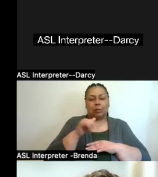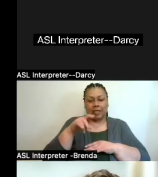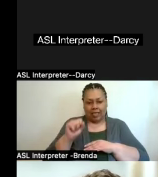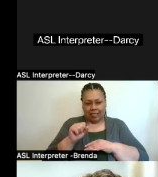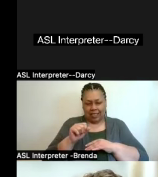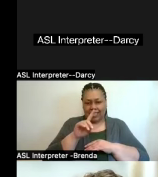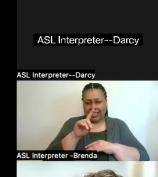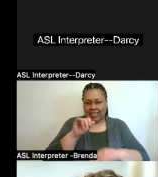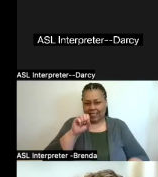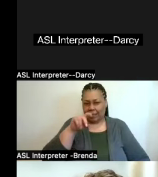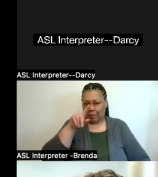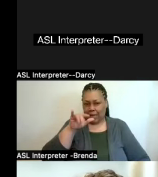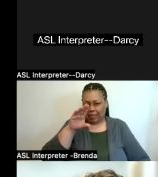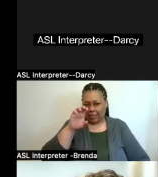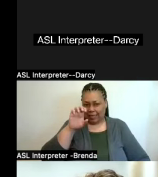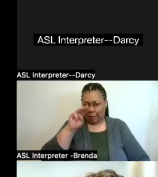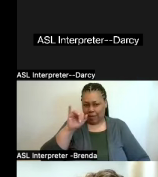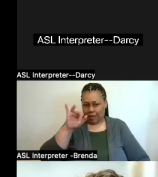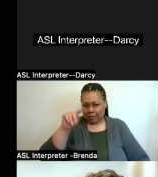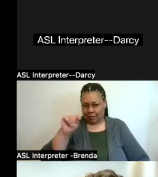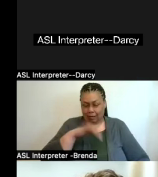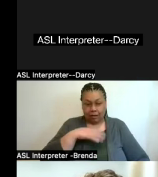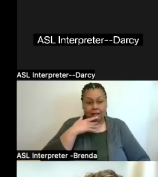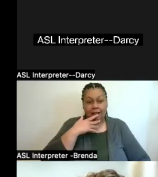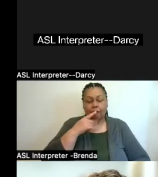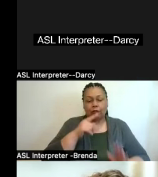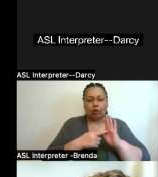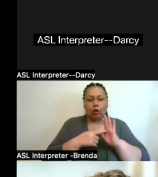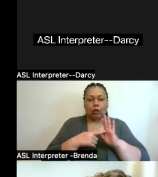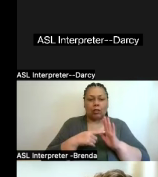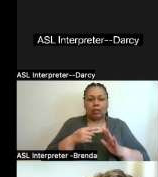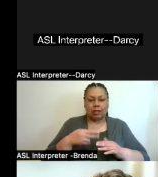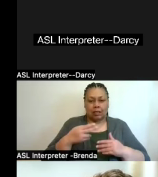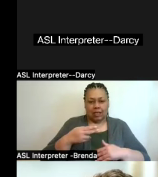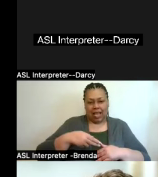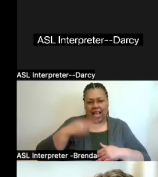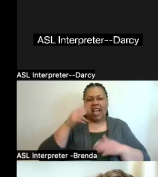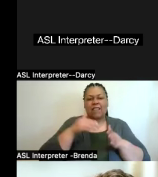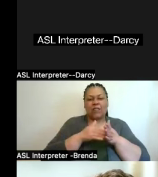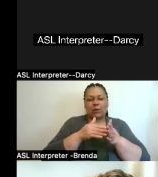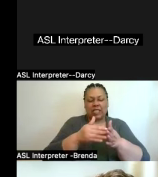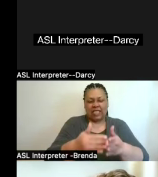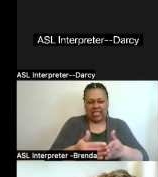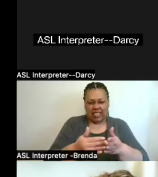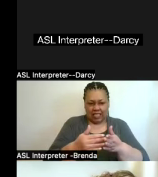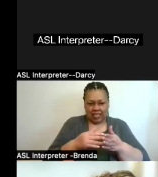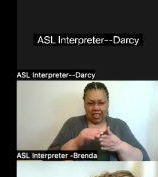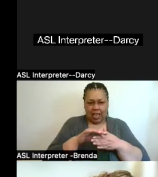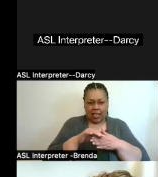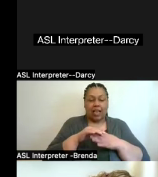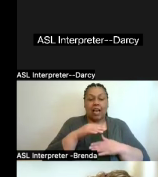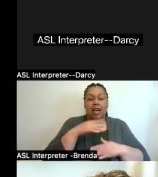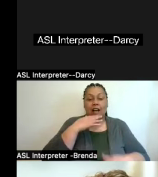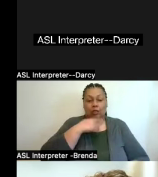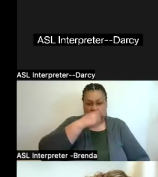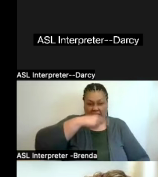waveform, and then the colored lines show high pass filtered or higher frequency content. And so the colored lines